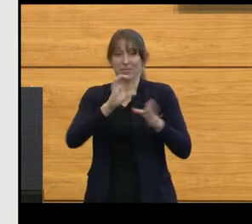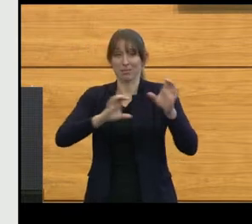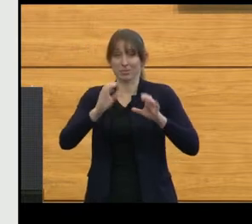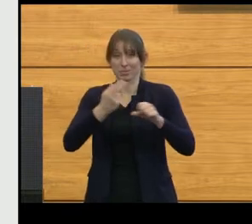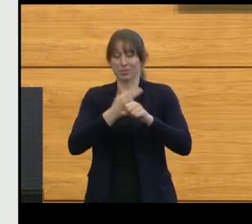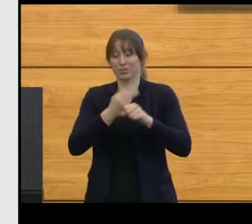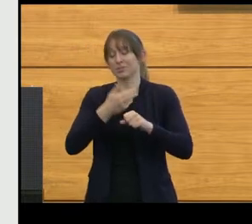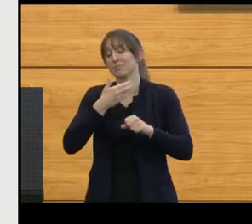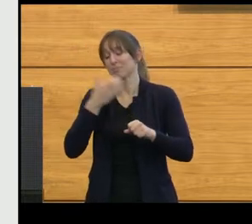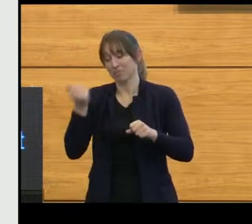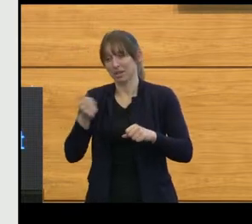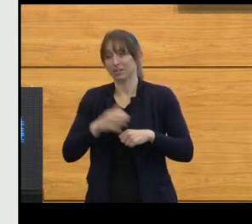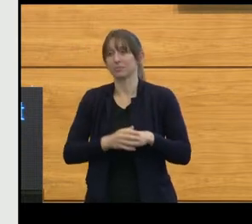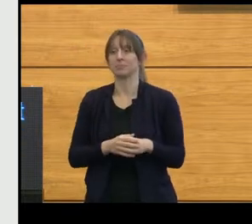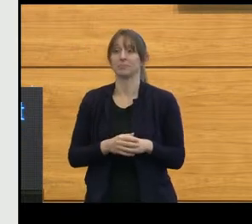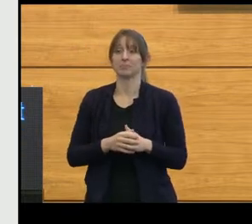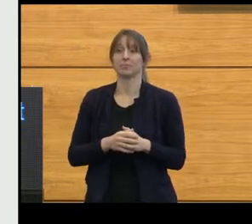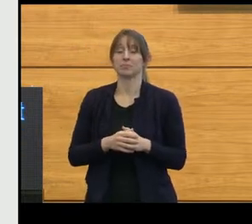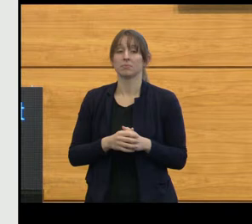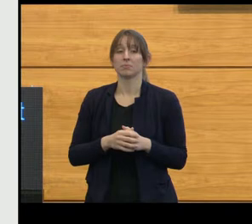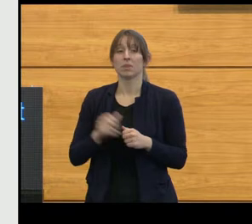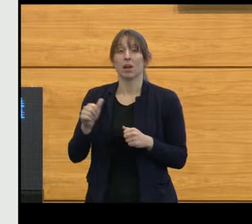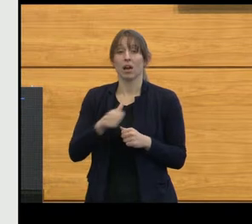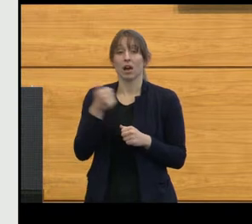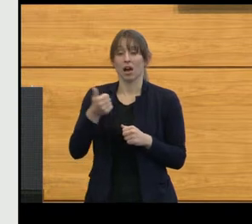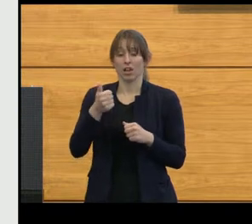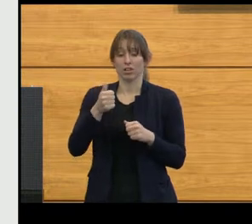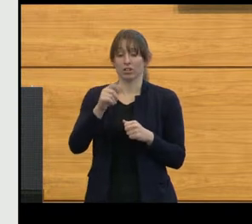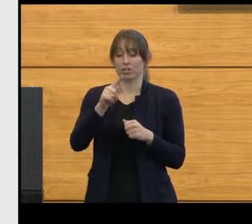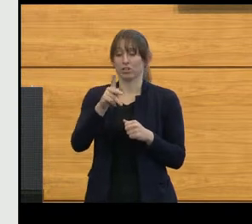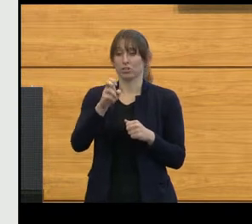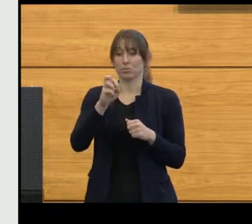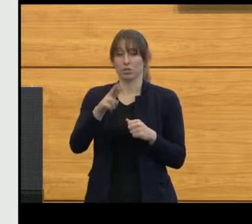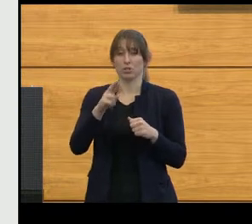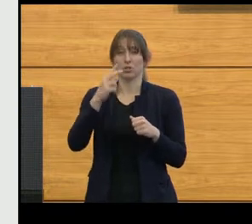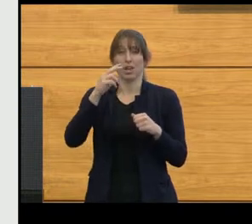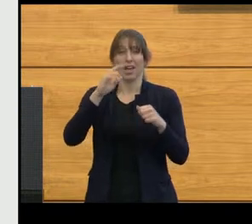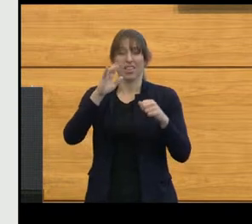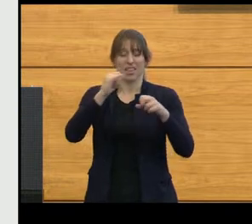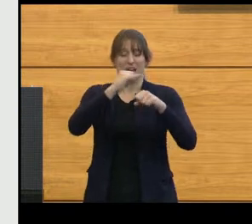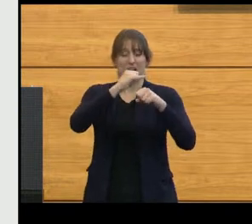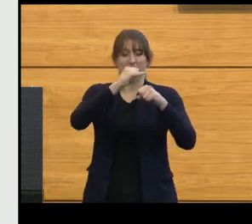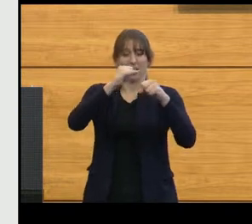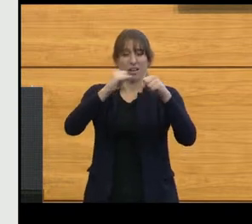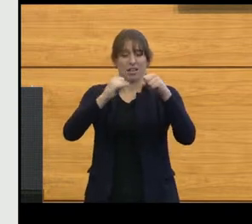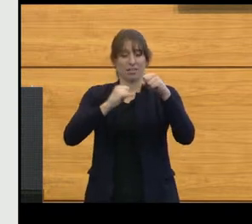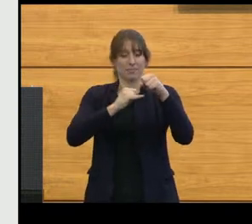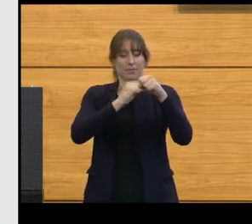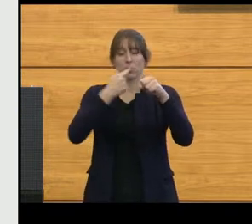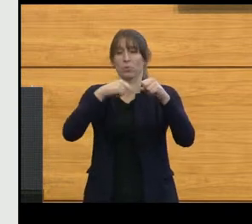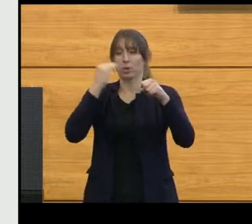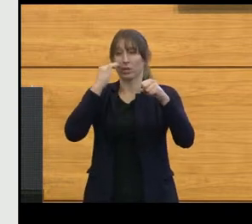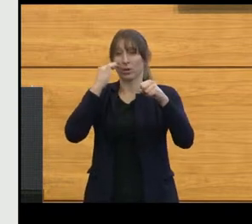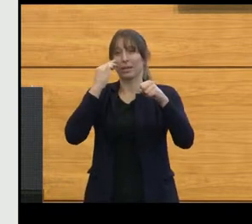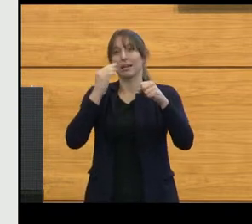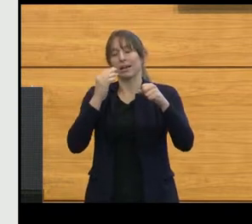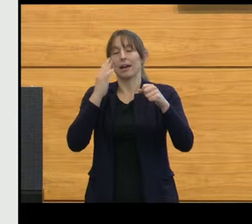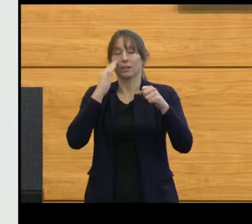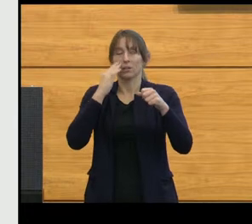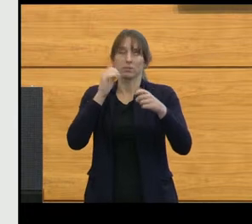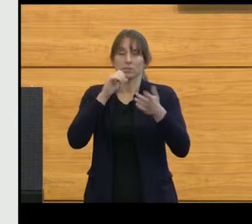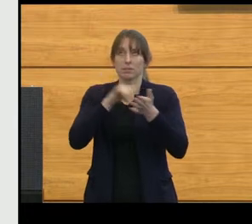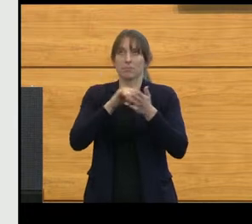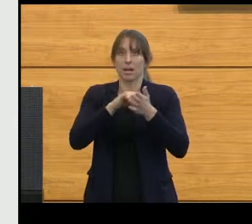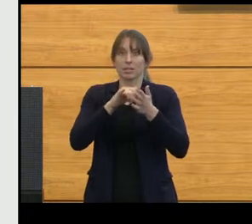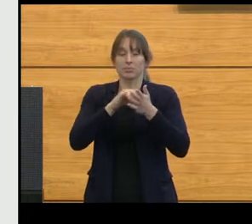Unlike other areas of tumor that can be resected with margins, the idea of a margin and a brain tumor is really not possible because